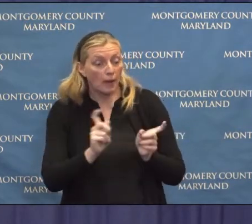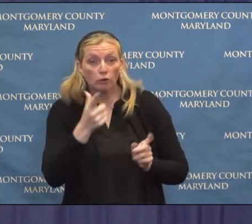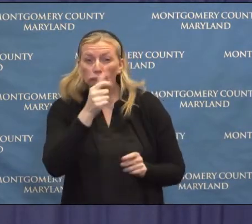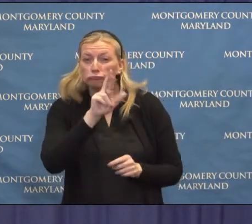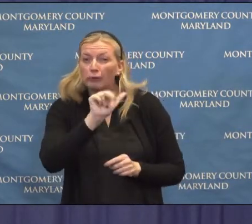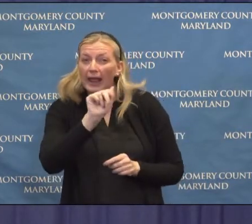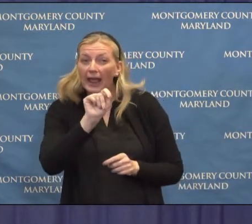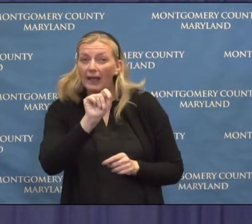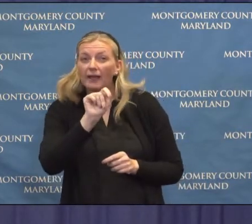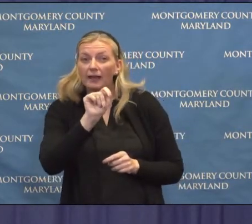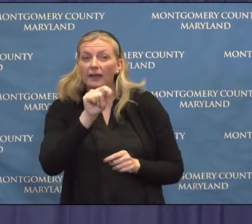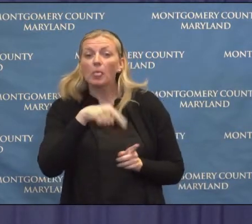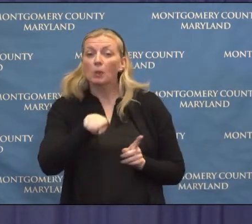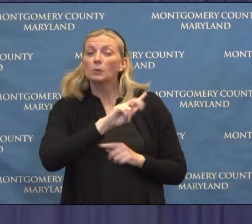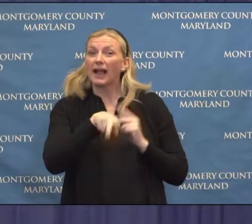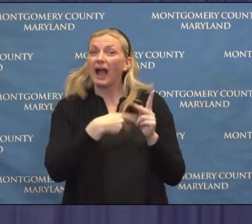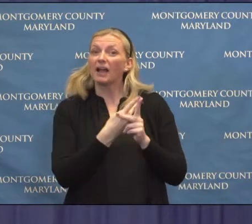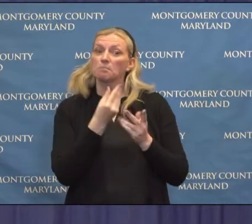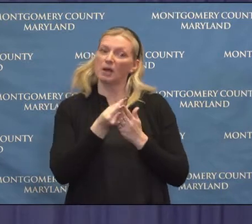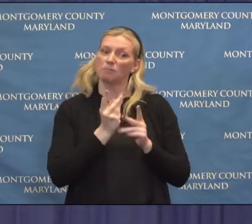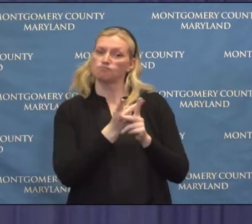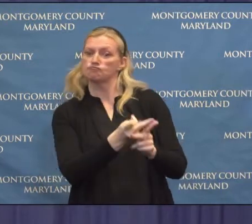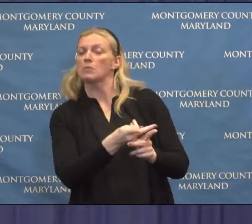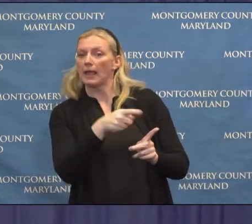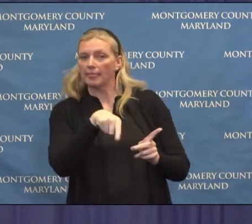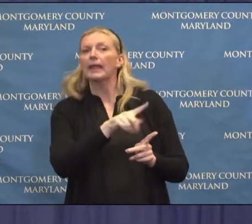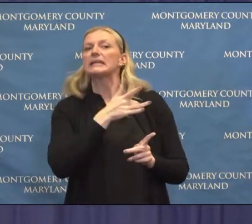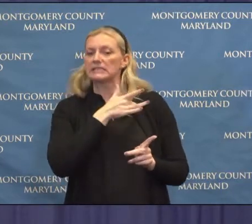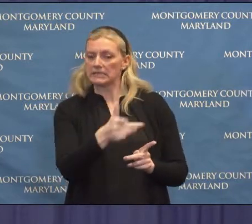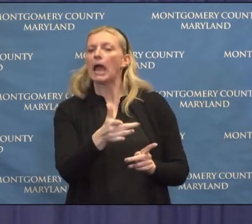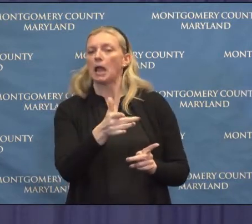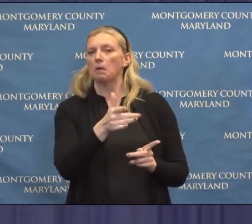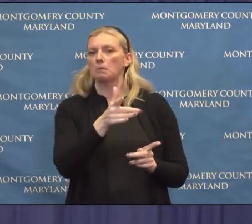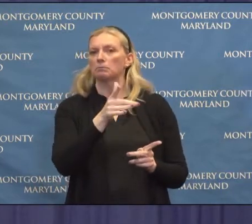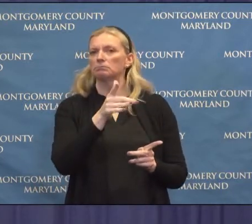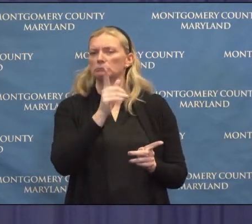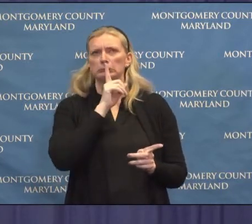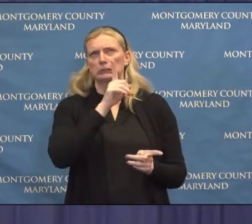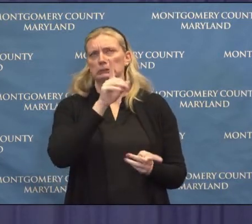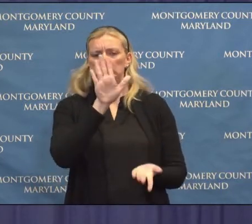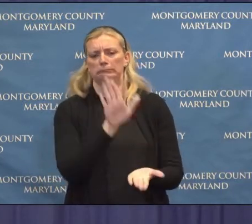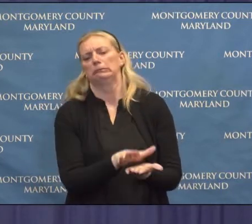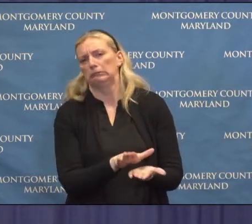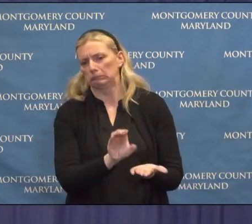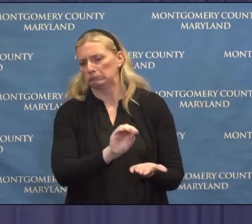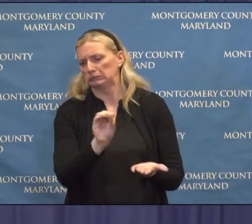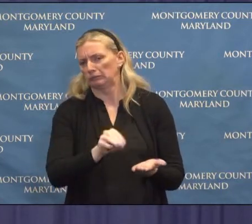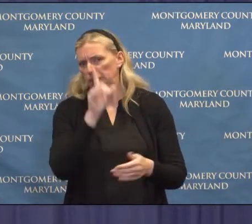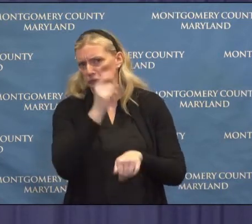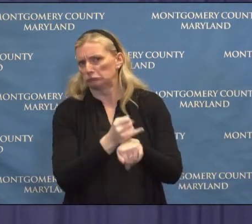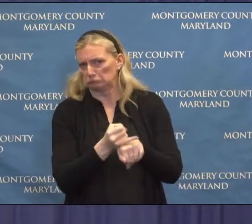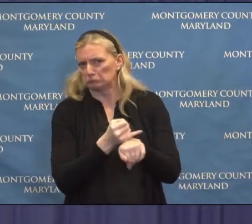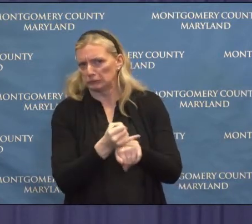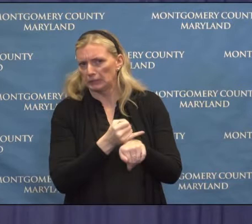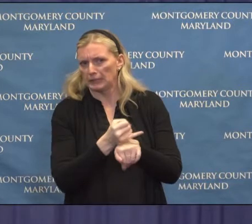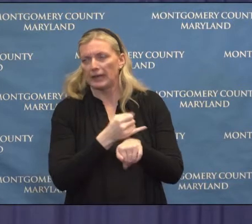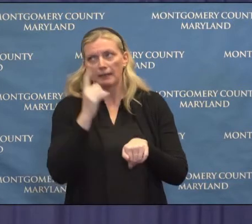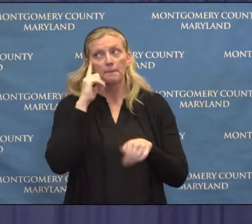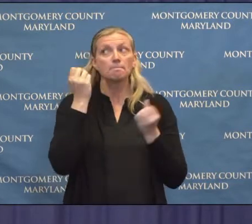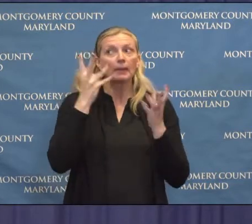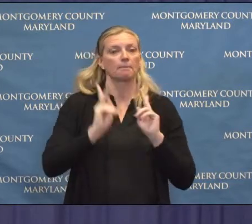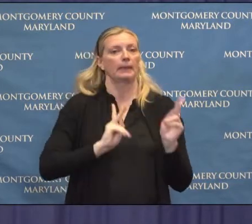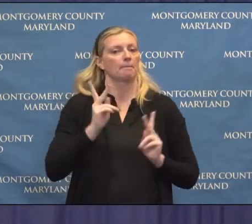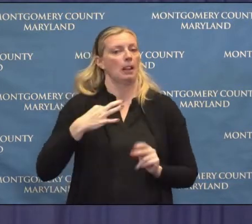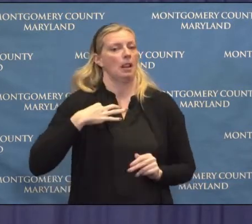them at a relatively low interest rate, and that has, I think a lot of people have applied for them because of